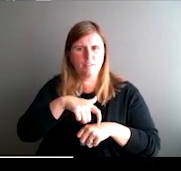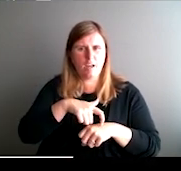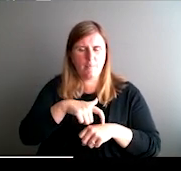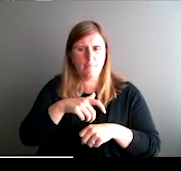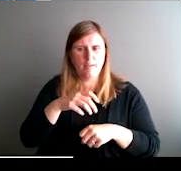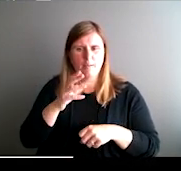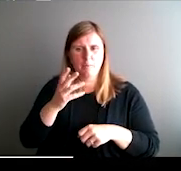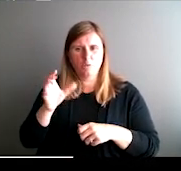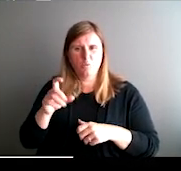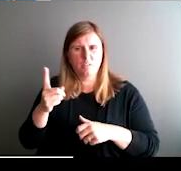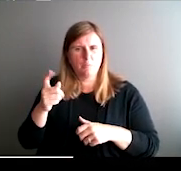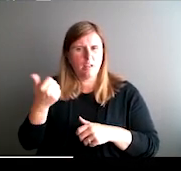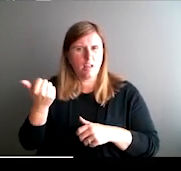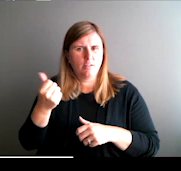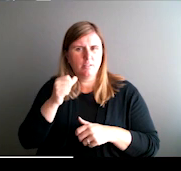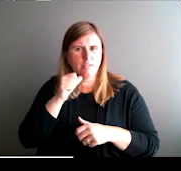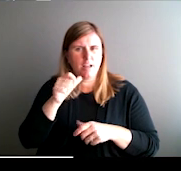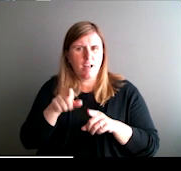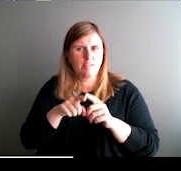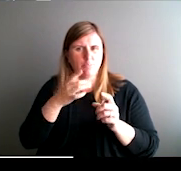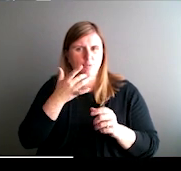something else that maybe isn't as preferred.